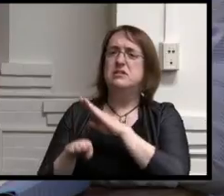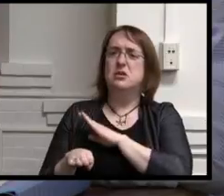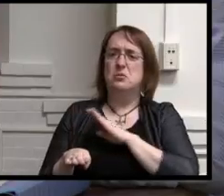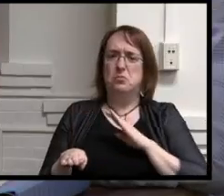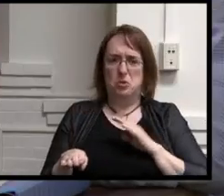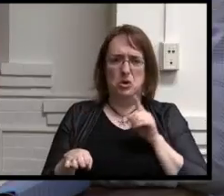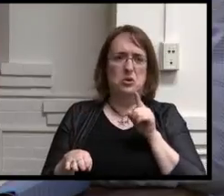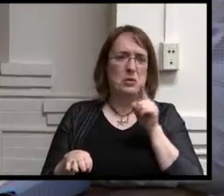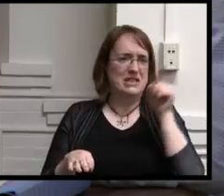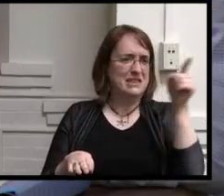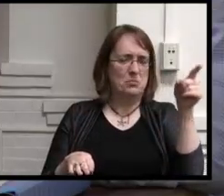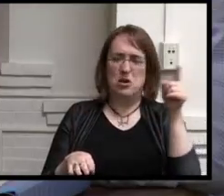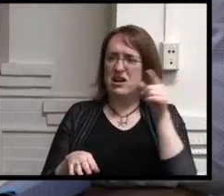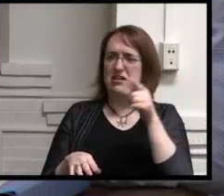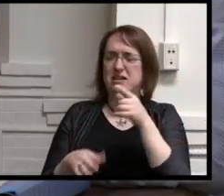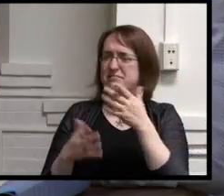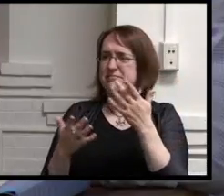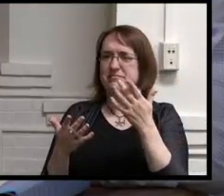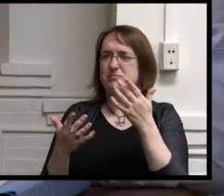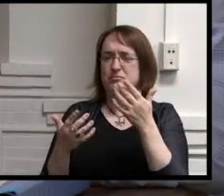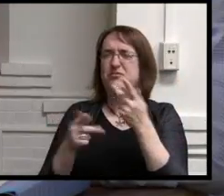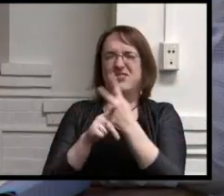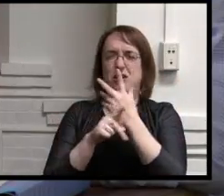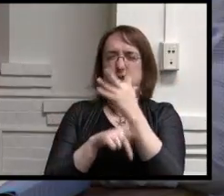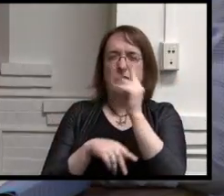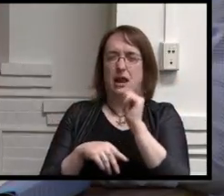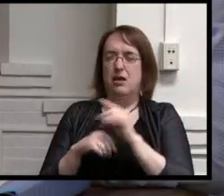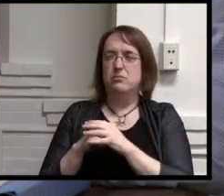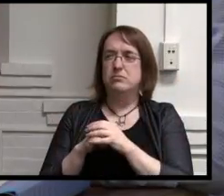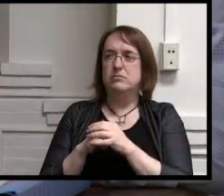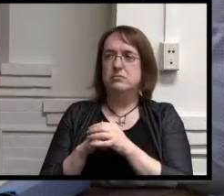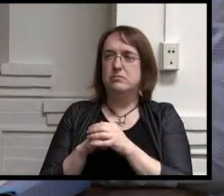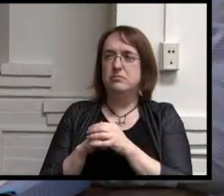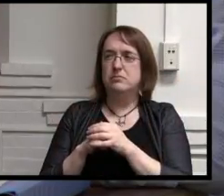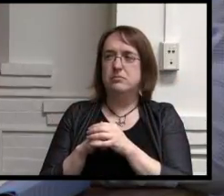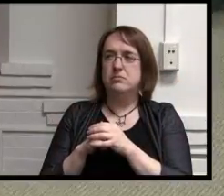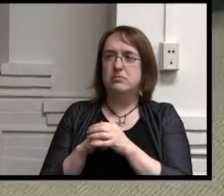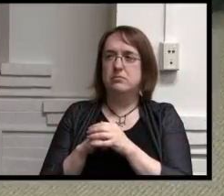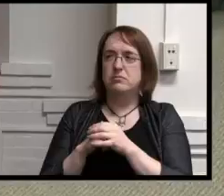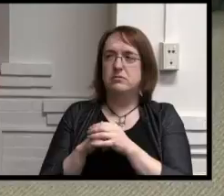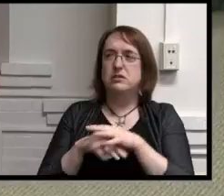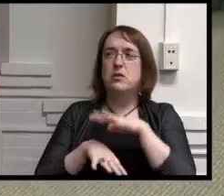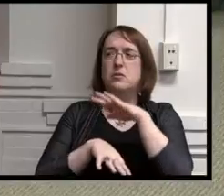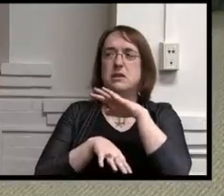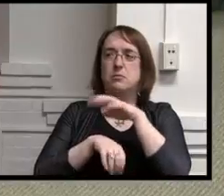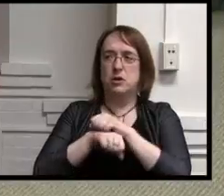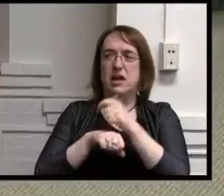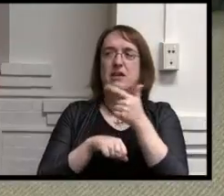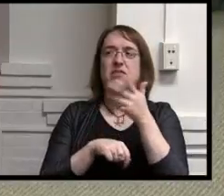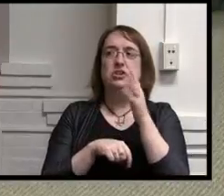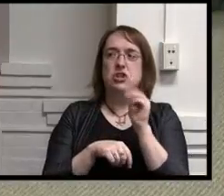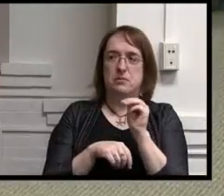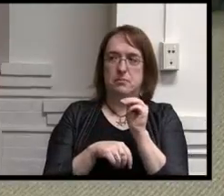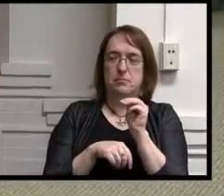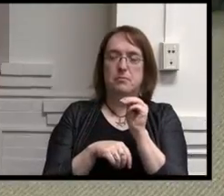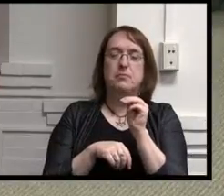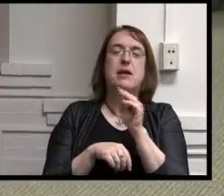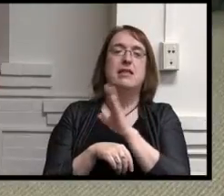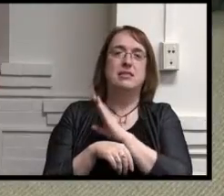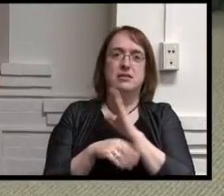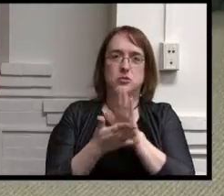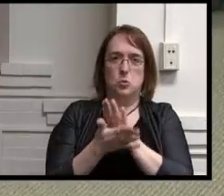had the rest of school as we usually do. We'll see. Just wanted to share that bit of